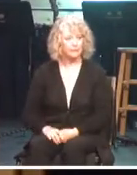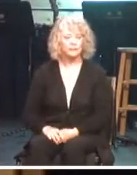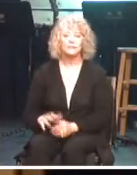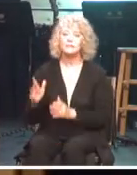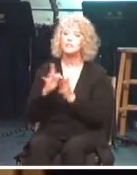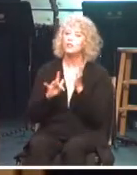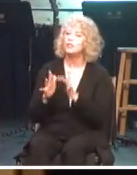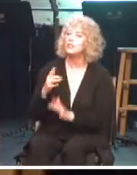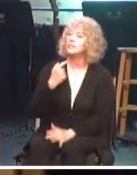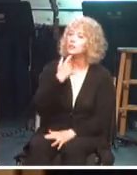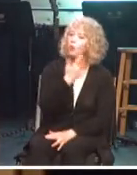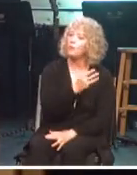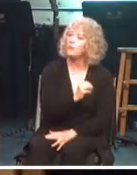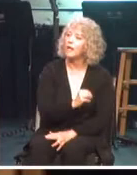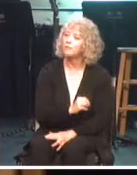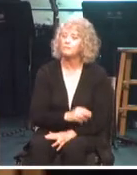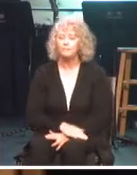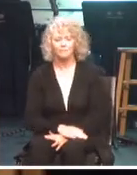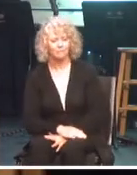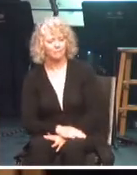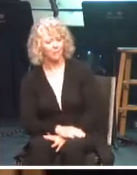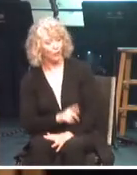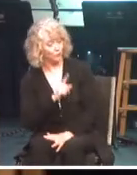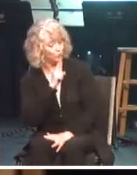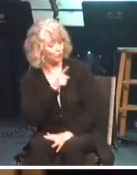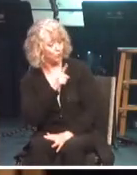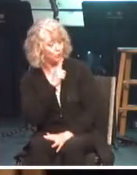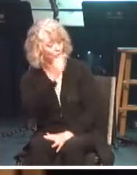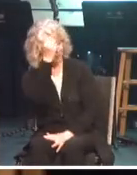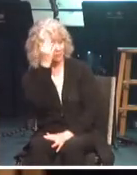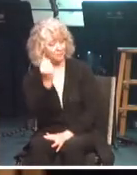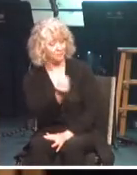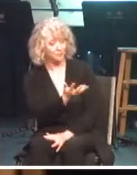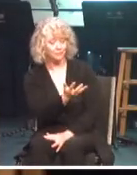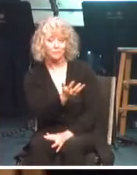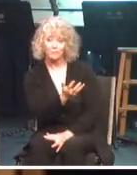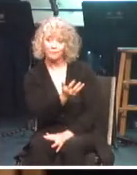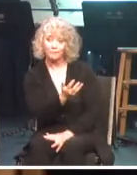So Jesus said to them, truly, truly, I say to you,